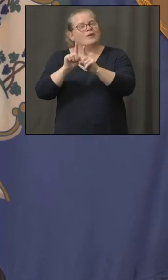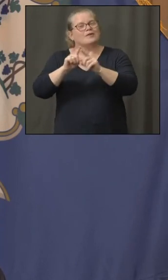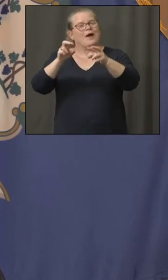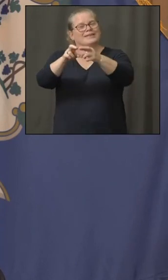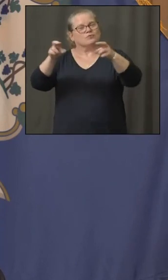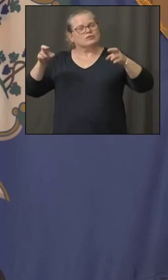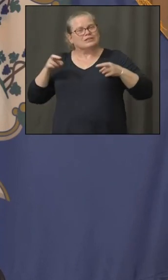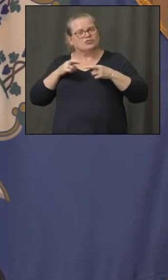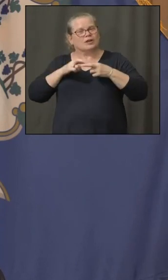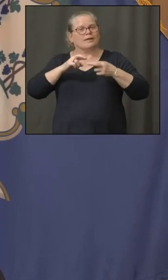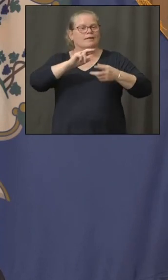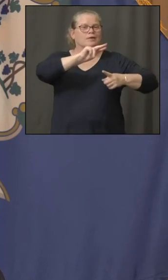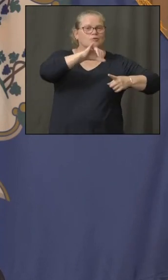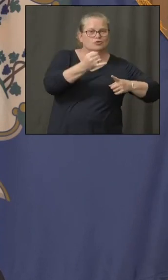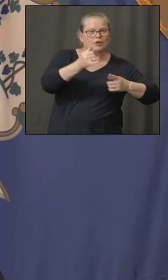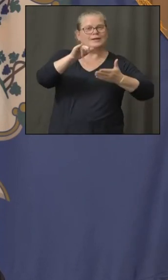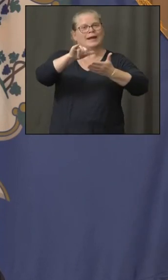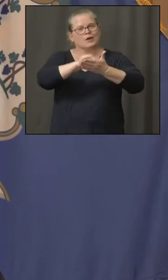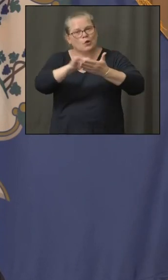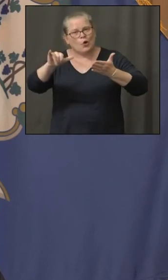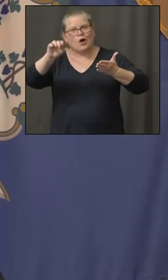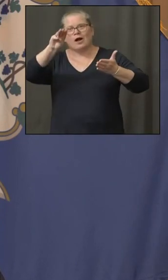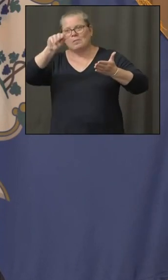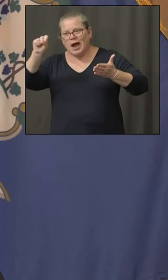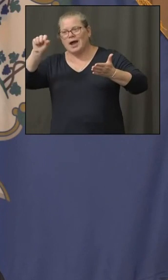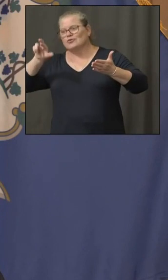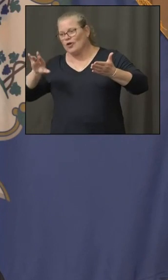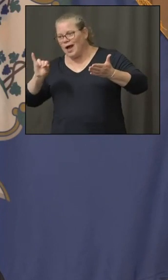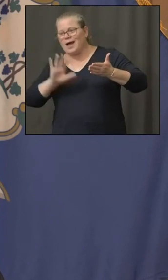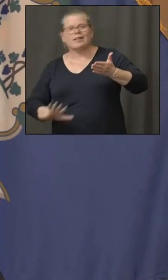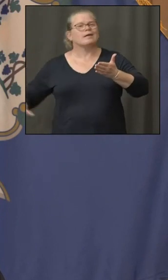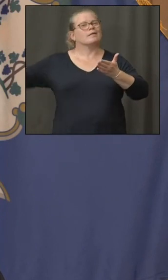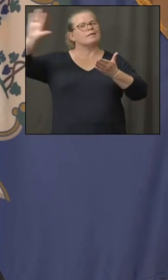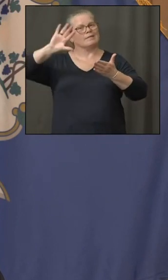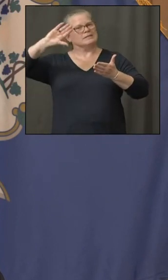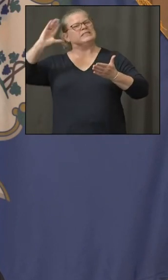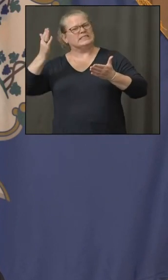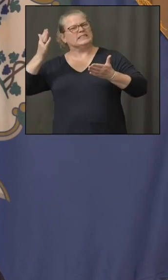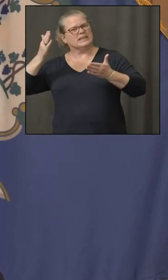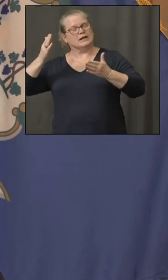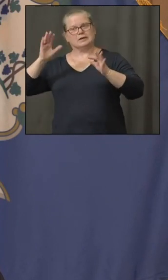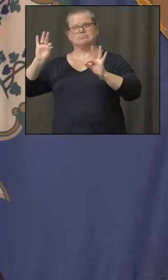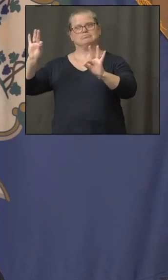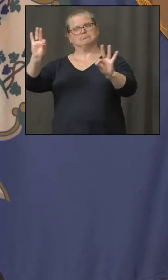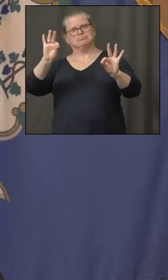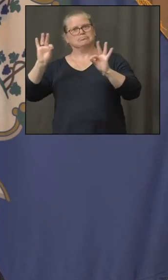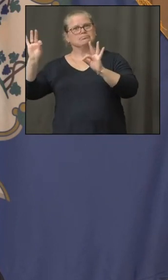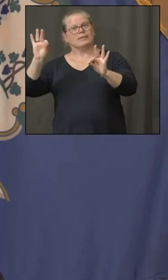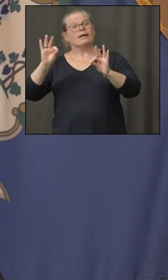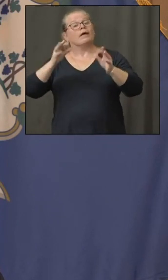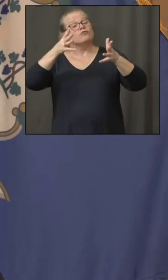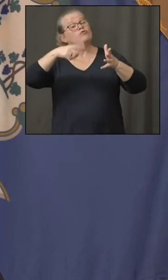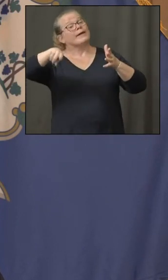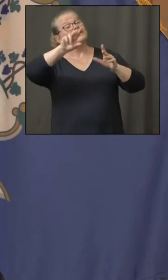trending in the right direction. That's not true about the rest of the country. Don't take it for granted, but thanks for everything you're doing.